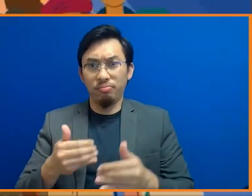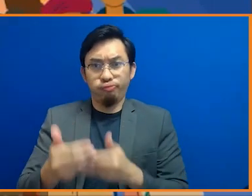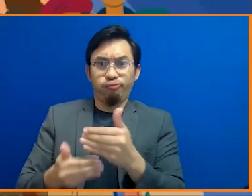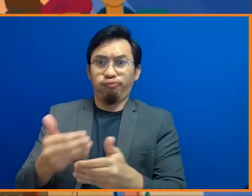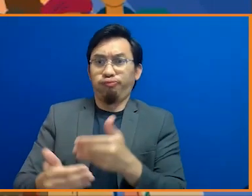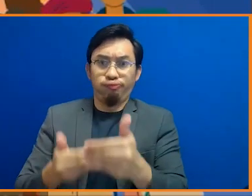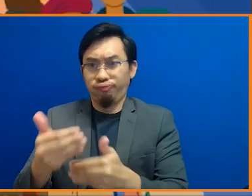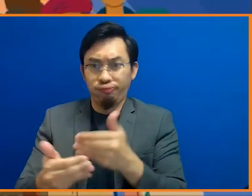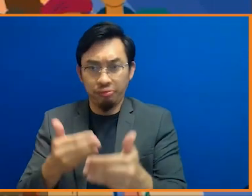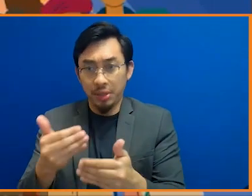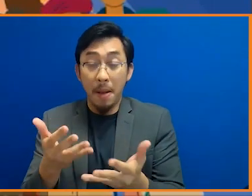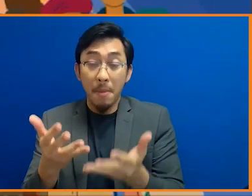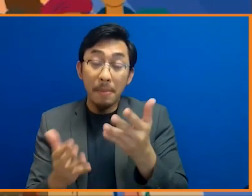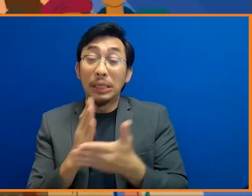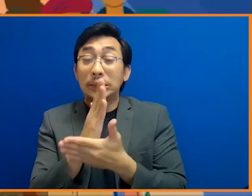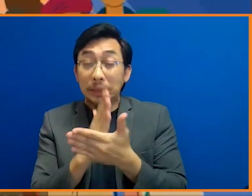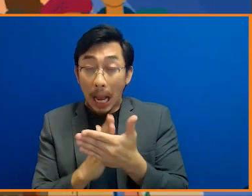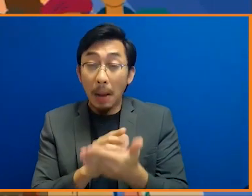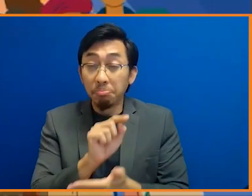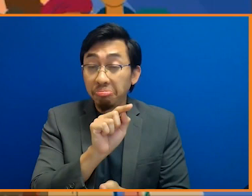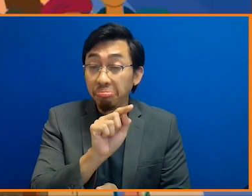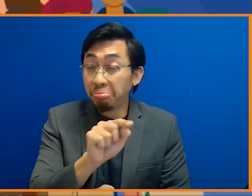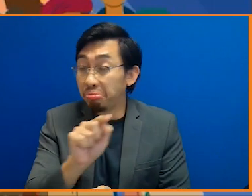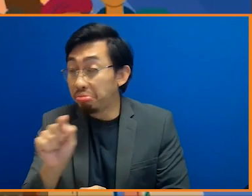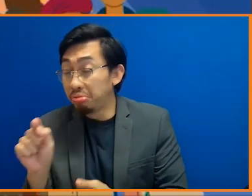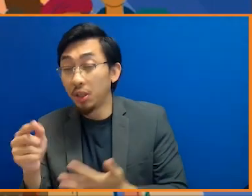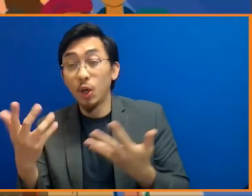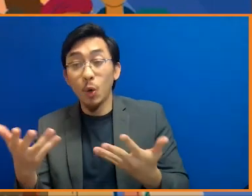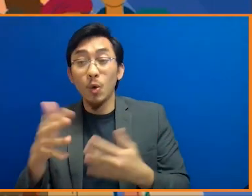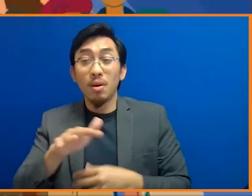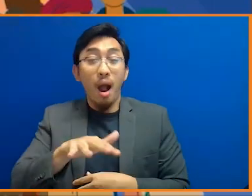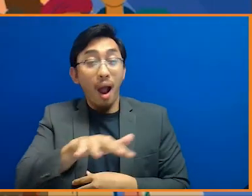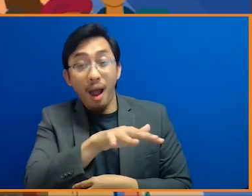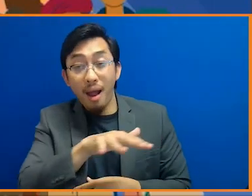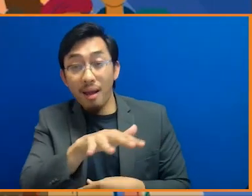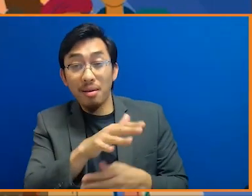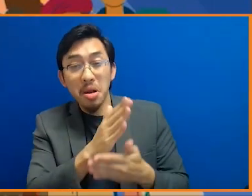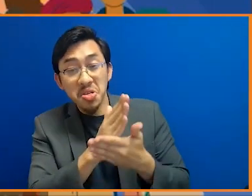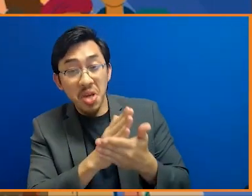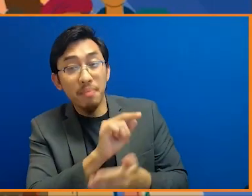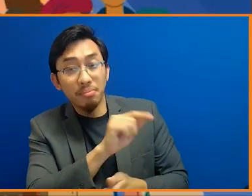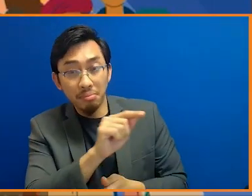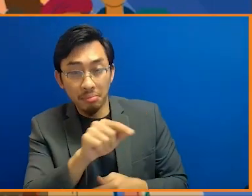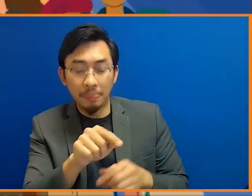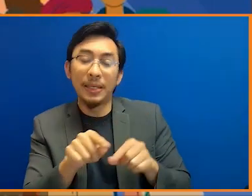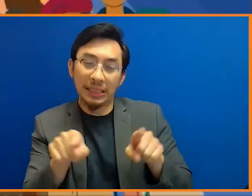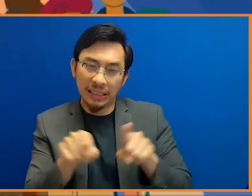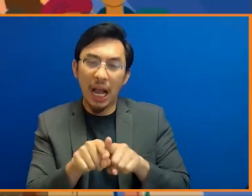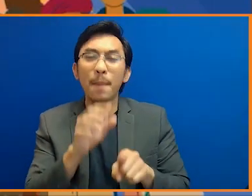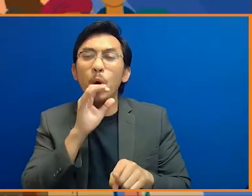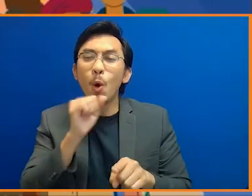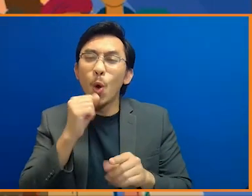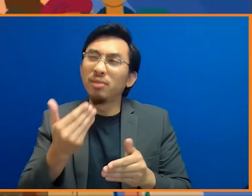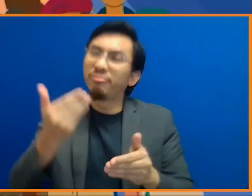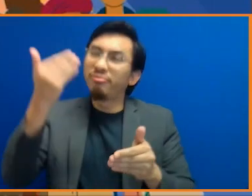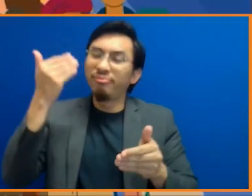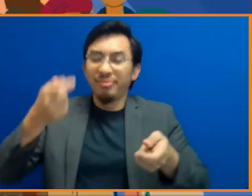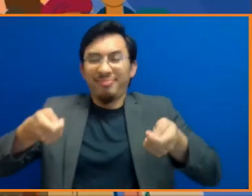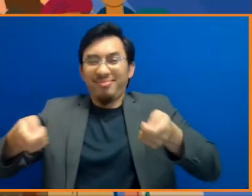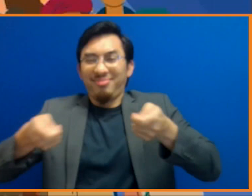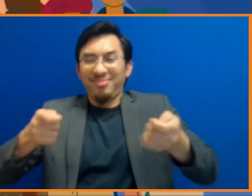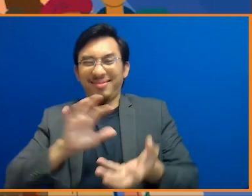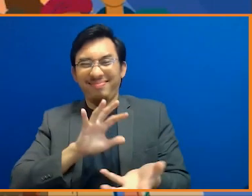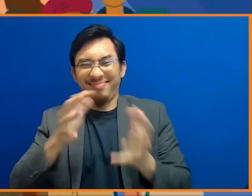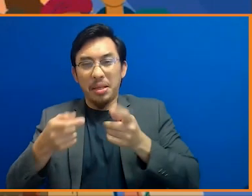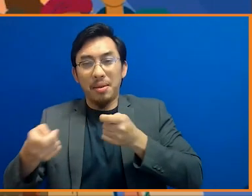in the field, where probably some of people or some of the area think still adopt the